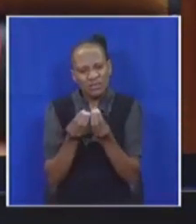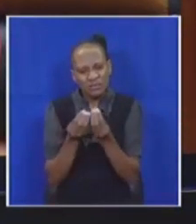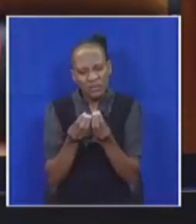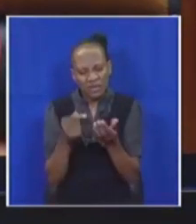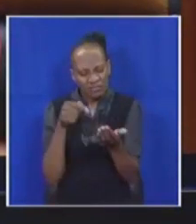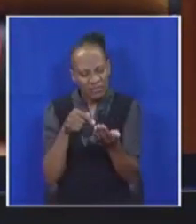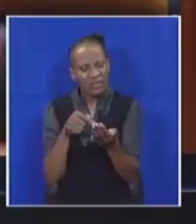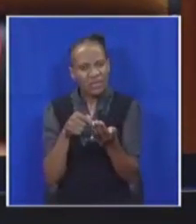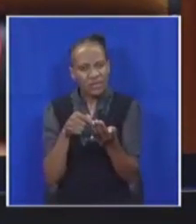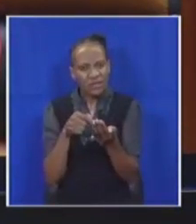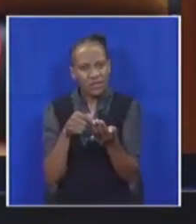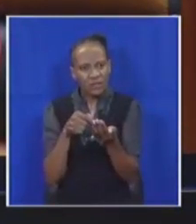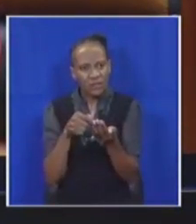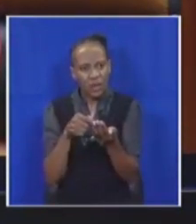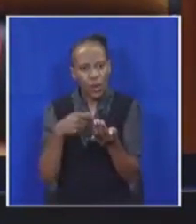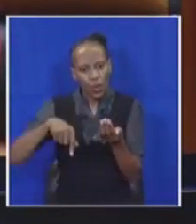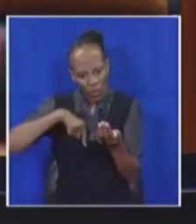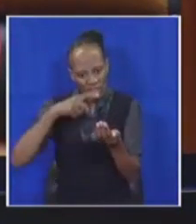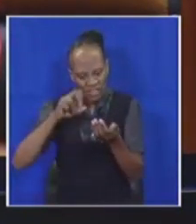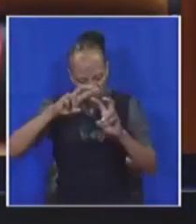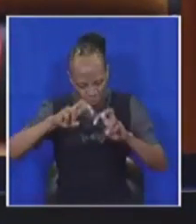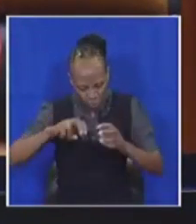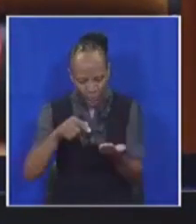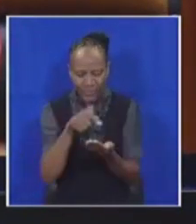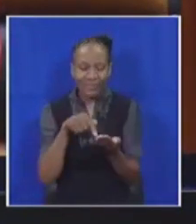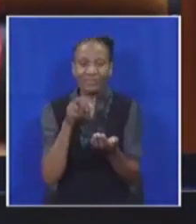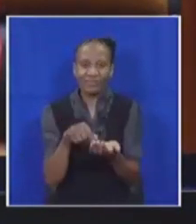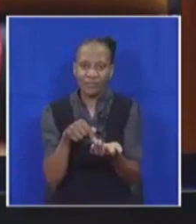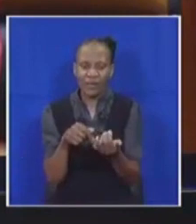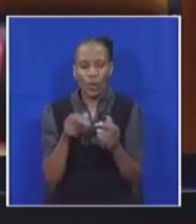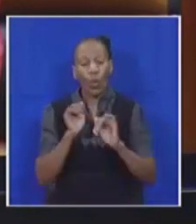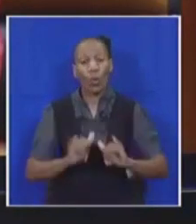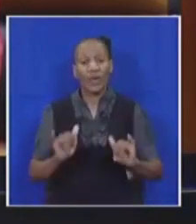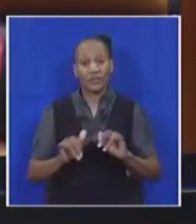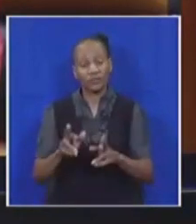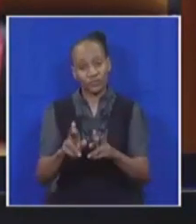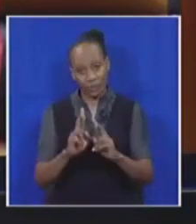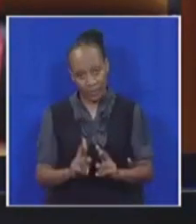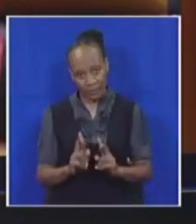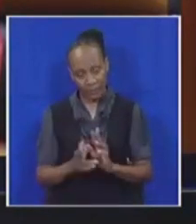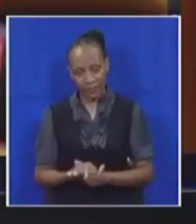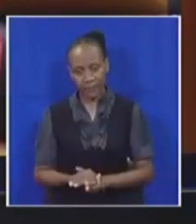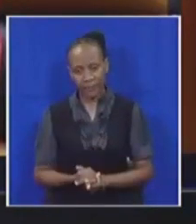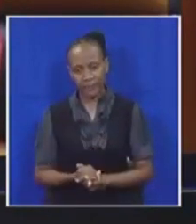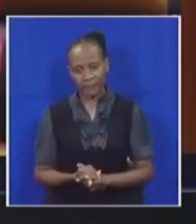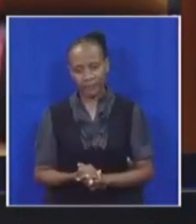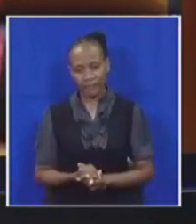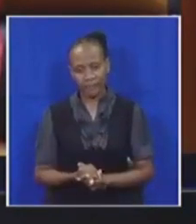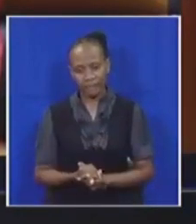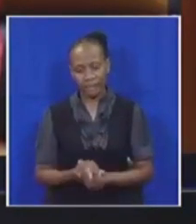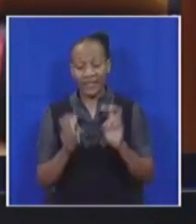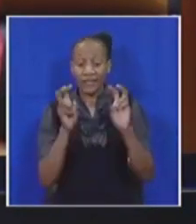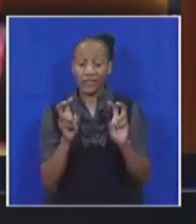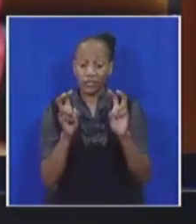relevant authorities for testing, and the results are still outstanding. The matter